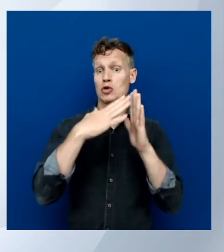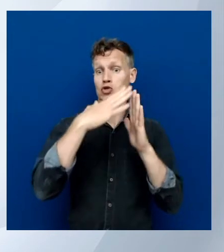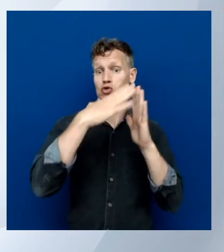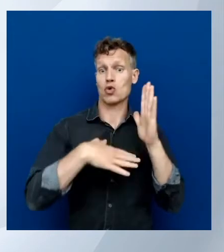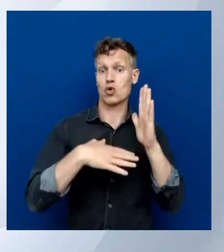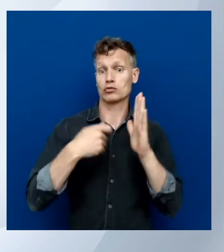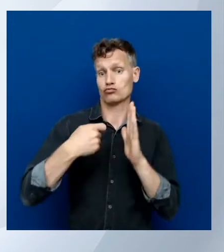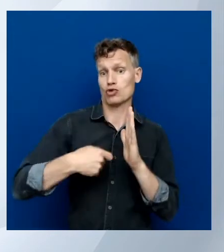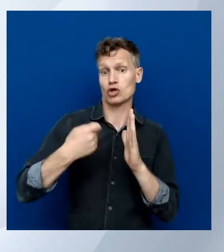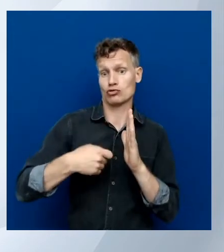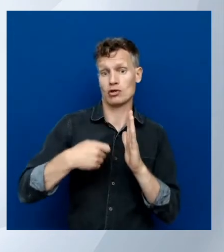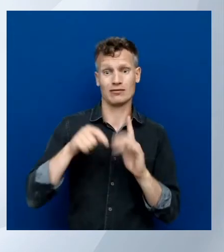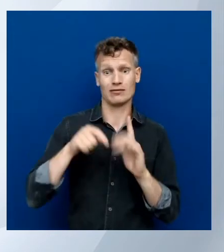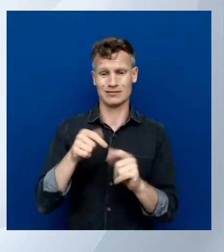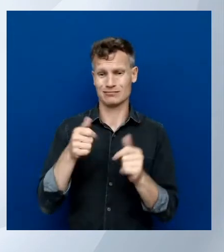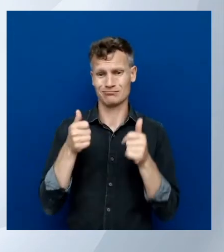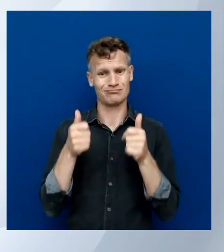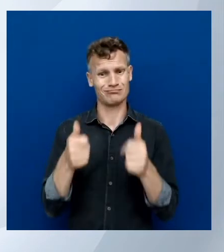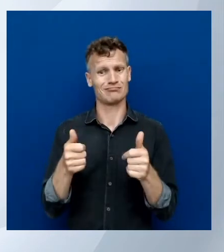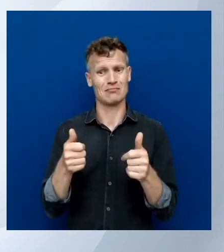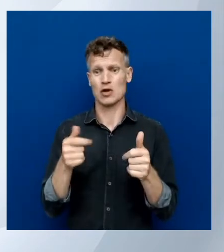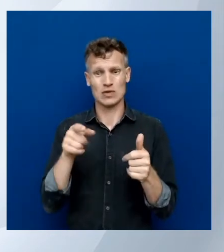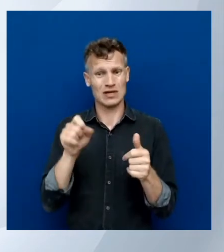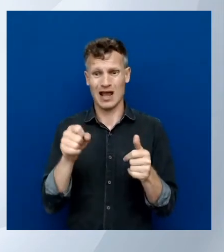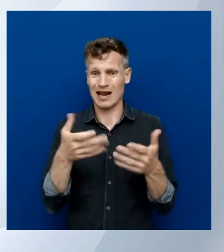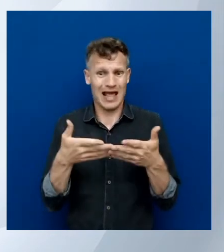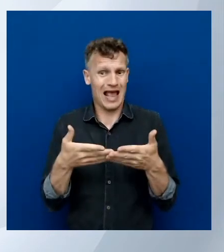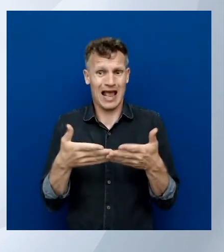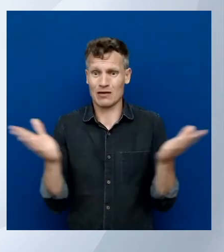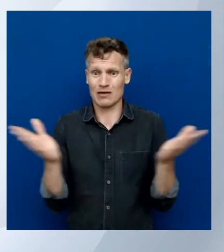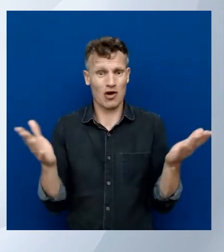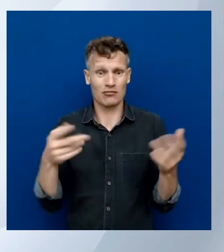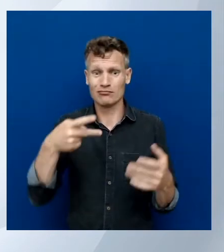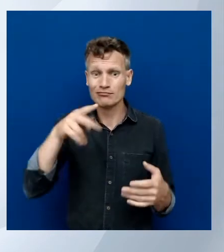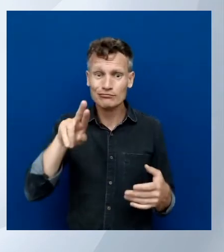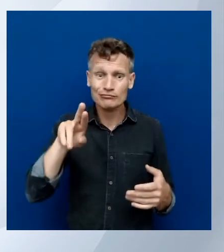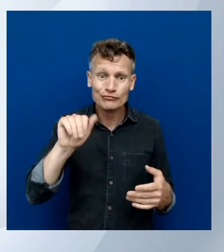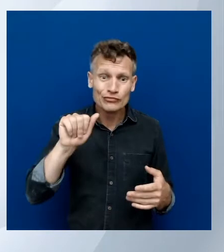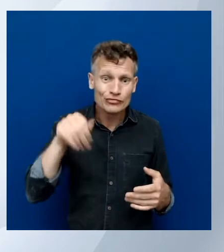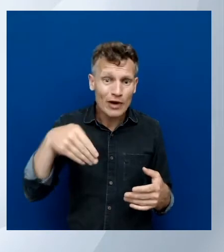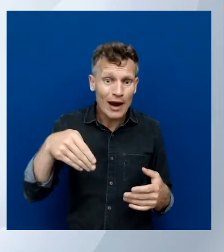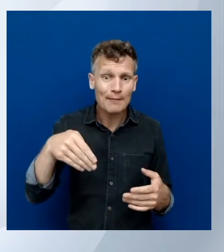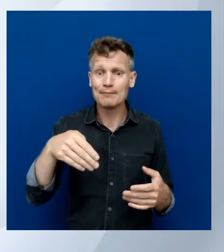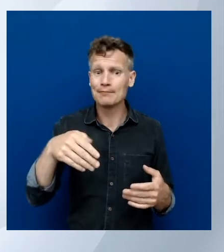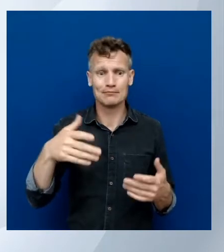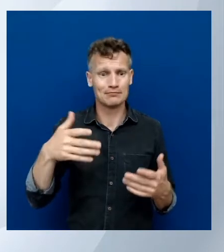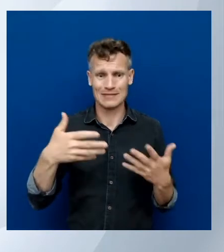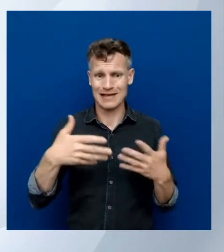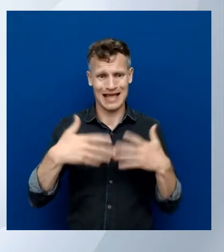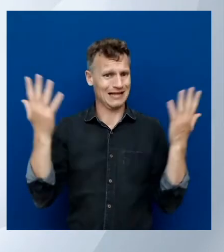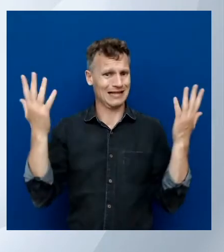you can run this anywhere, you can even do this on-prem, whatever you want.